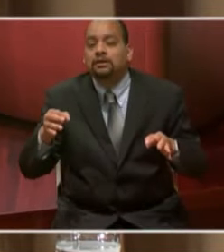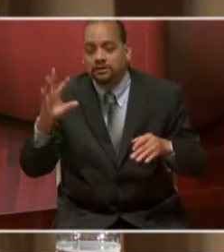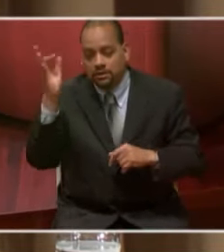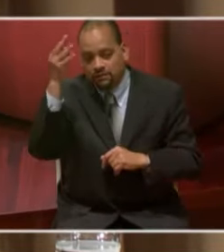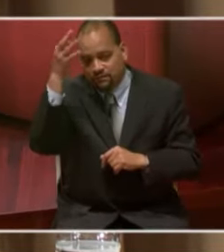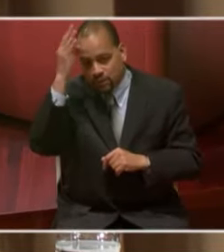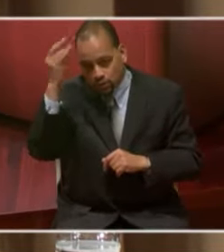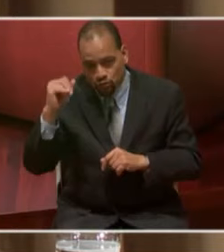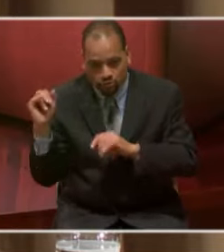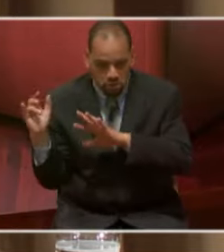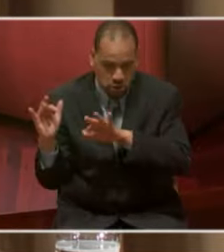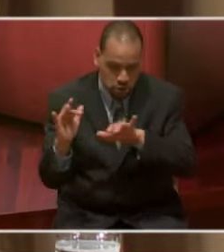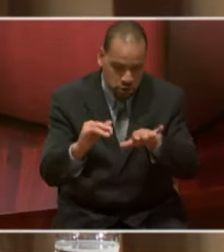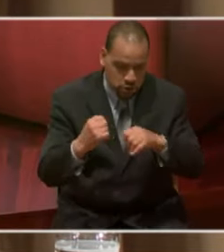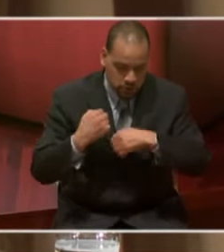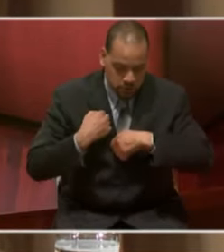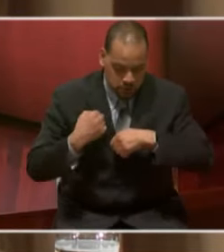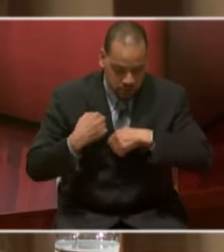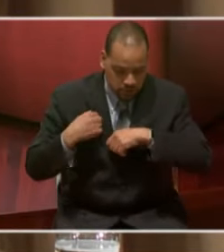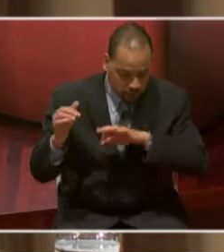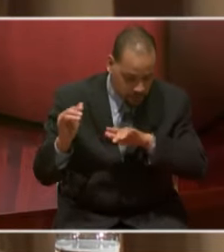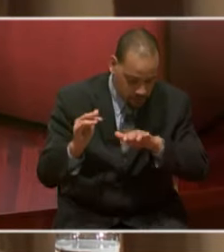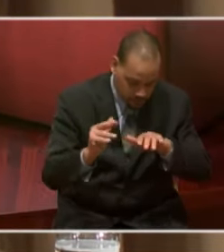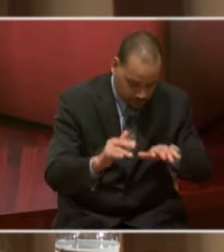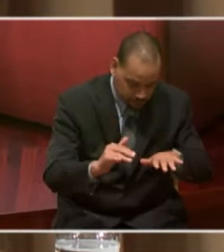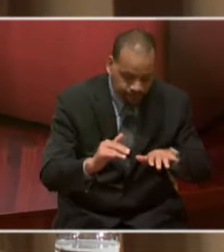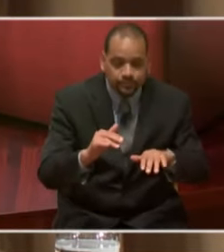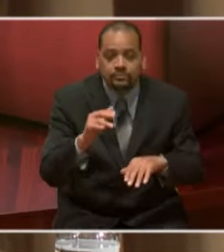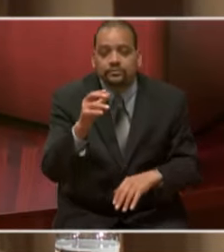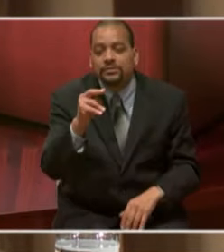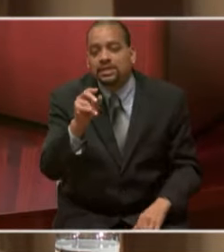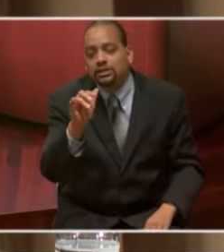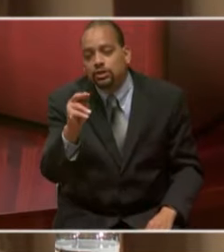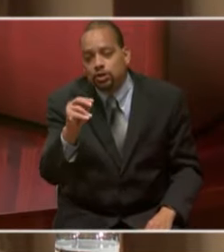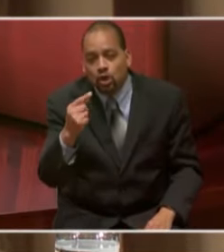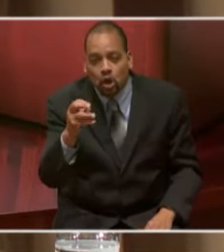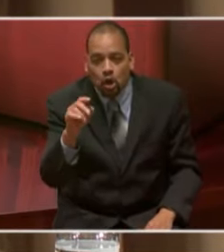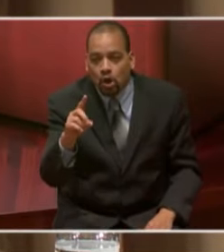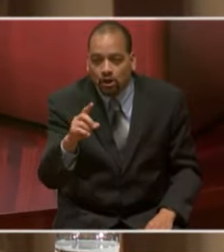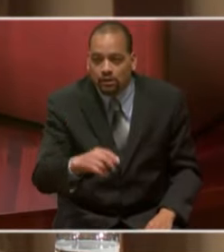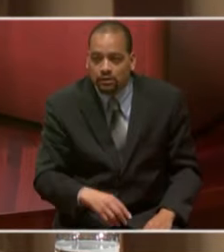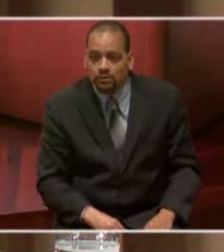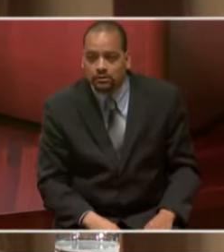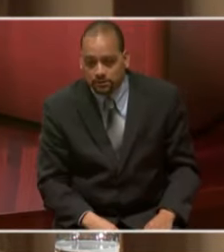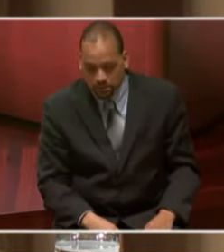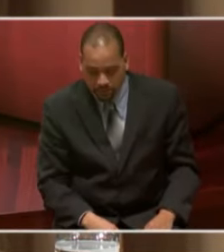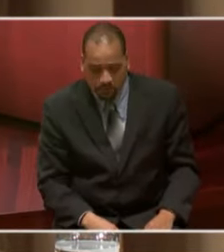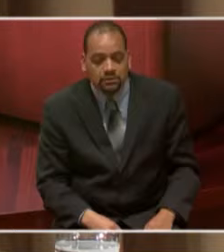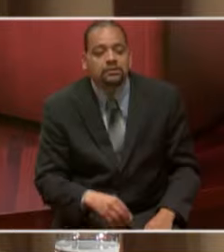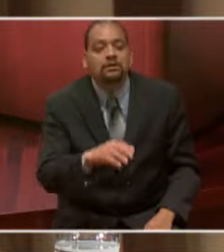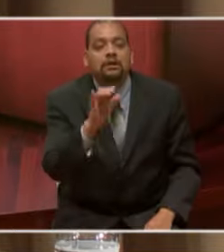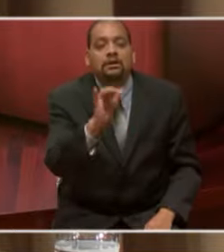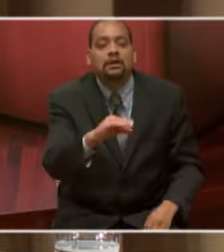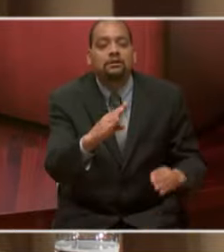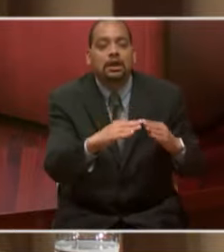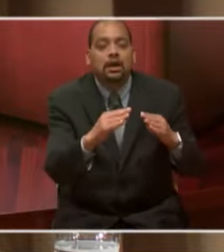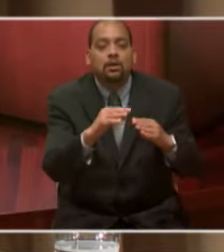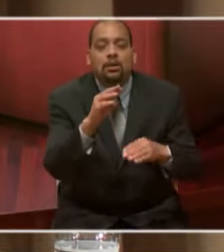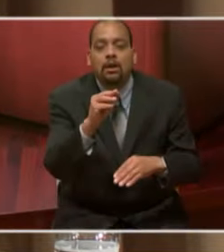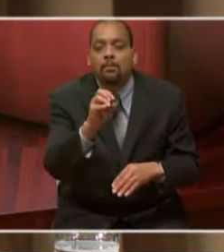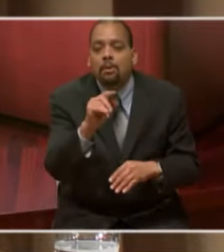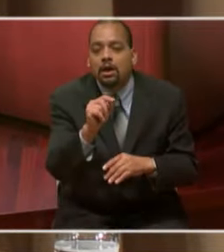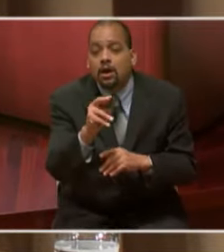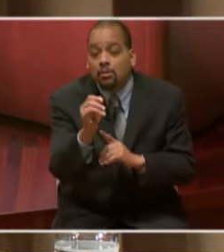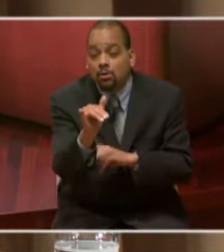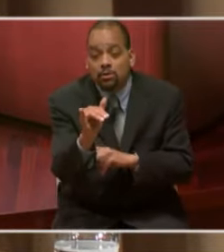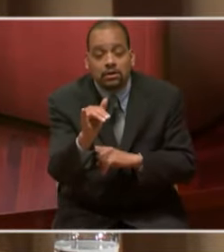face bull hunters, dogs, the fire hoses. And you can go during that period to Birmingham and